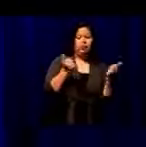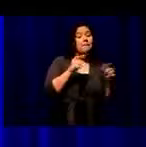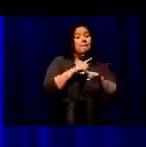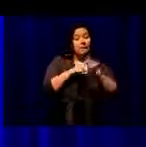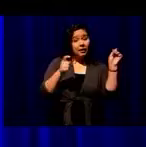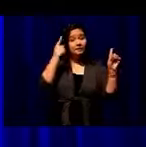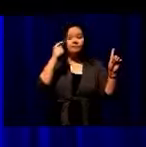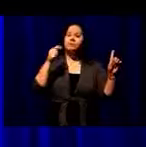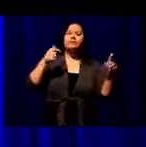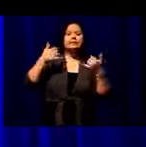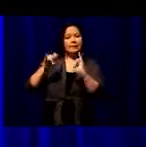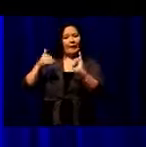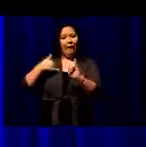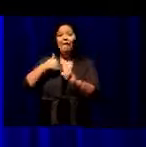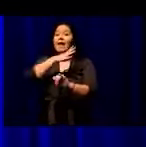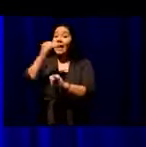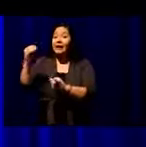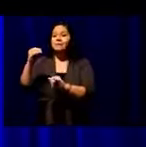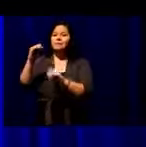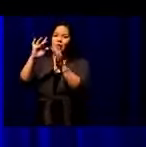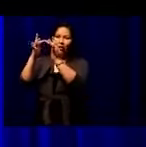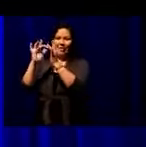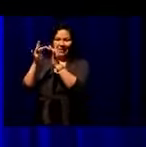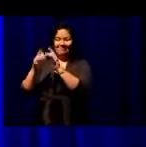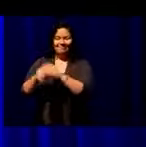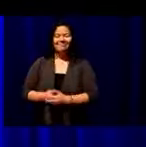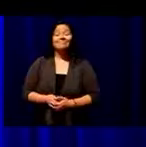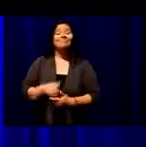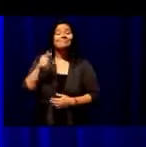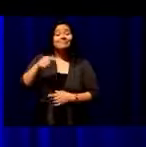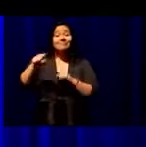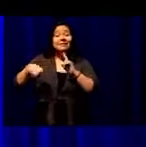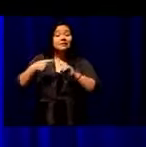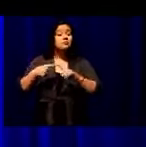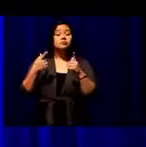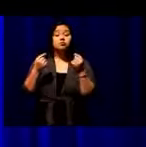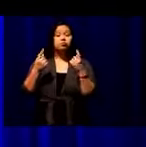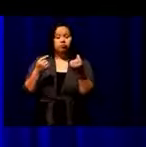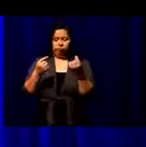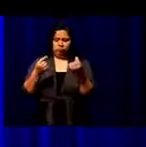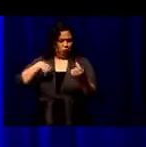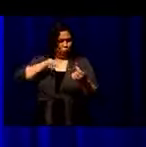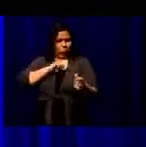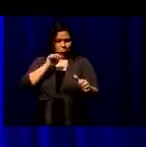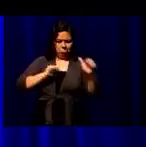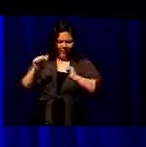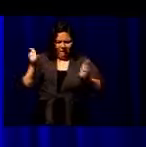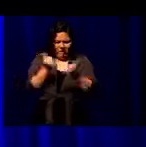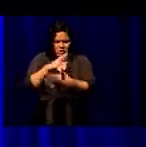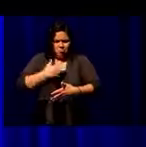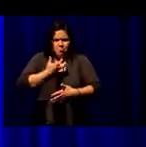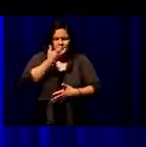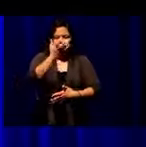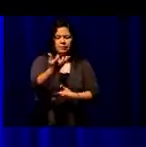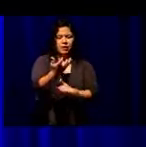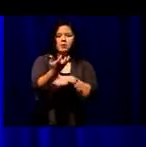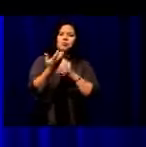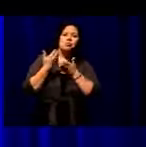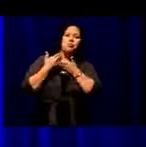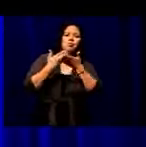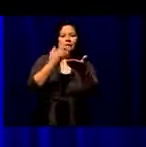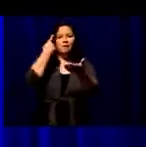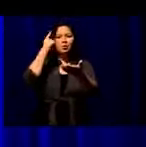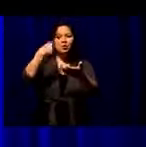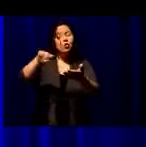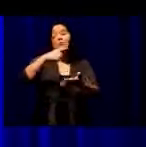digital. This season, we're bringing the Cultch direct to you. No matter what happens, you're going